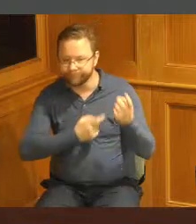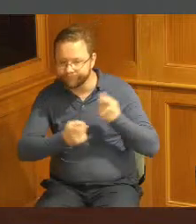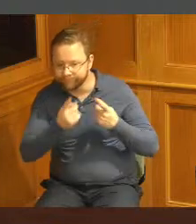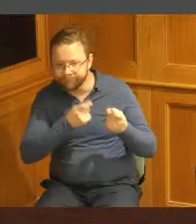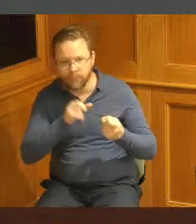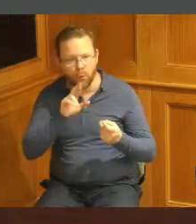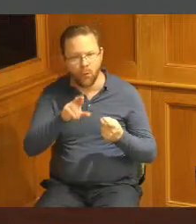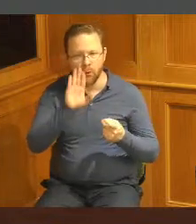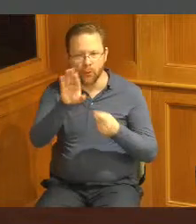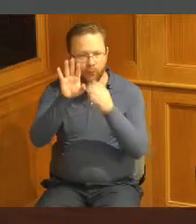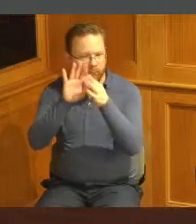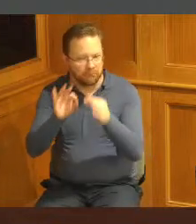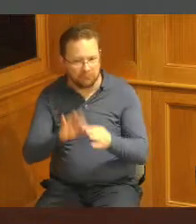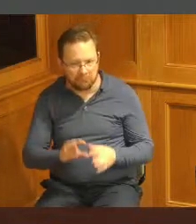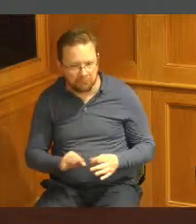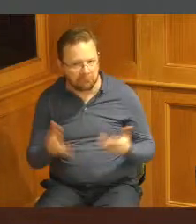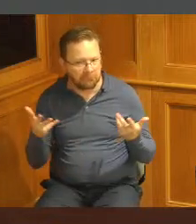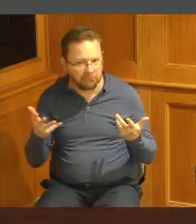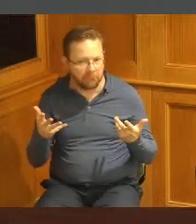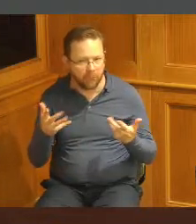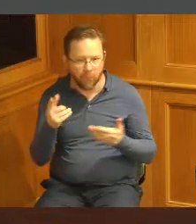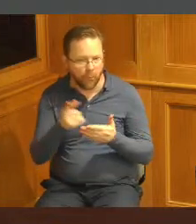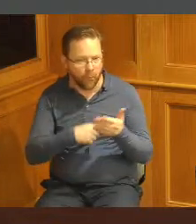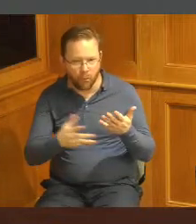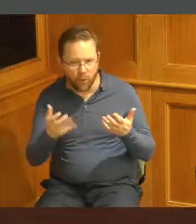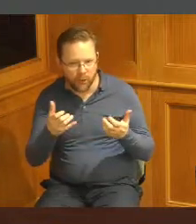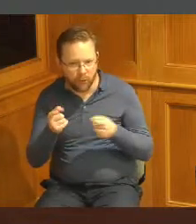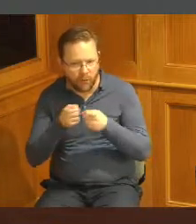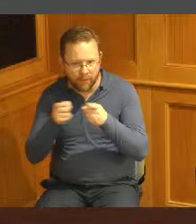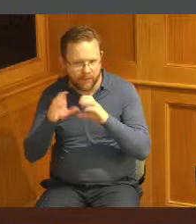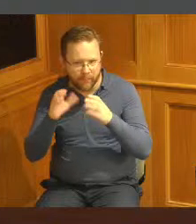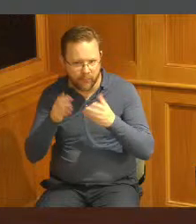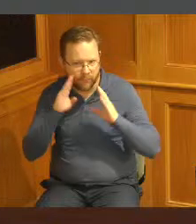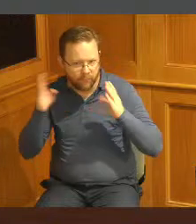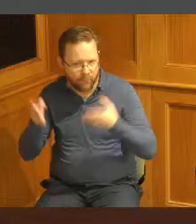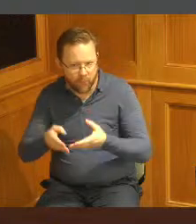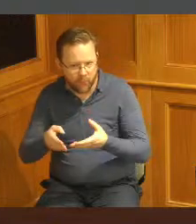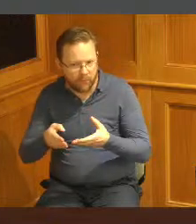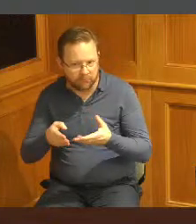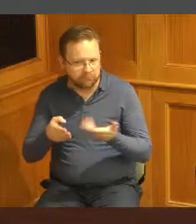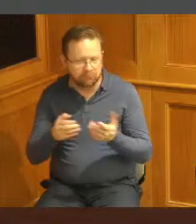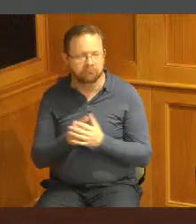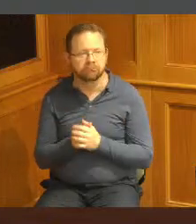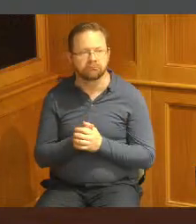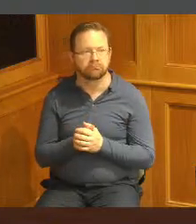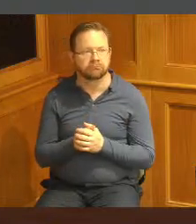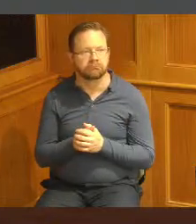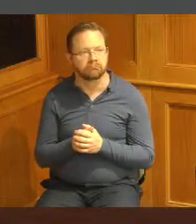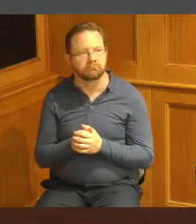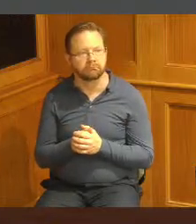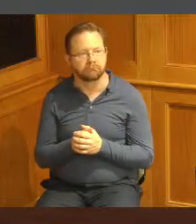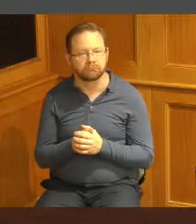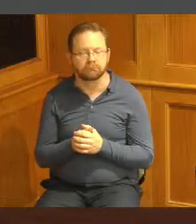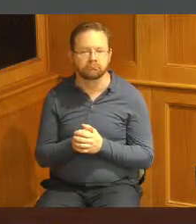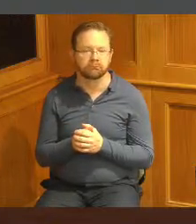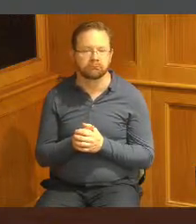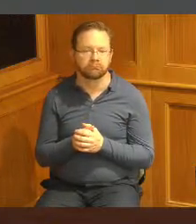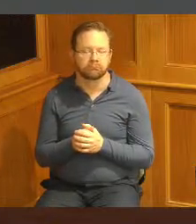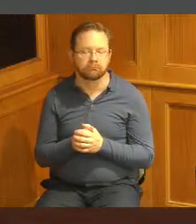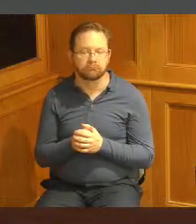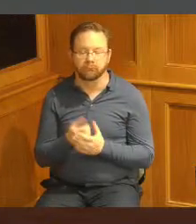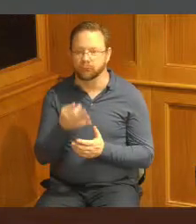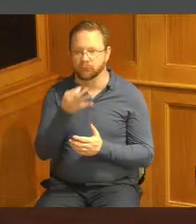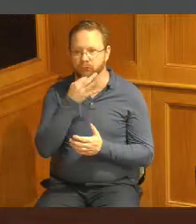any thoughts you have on things you would like the administration to investigate as we look to close this out and pass a budget for